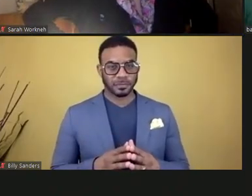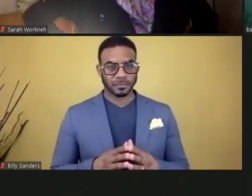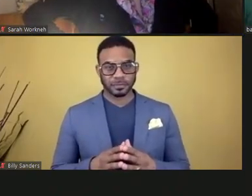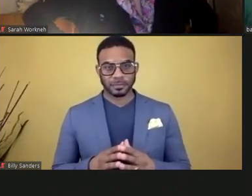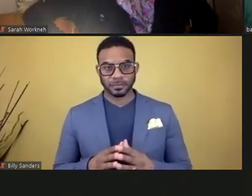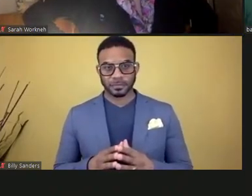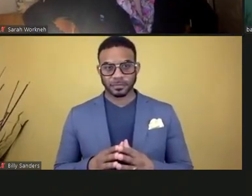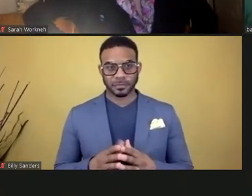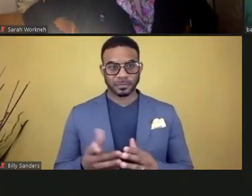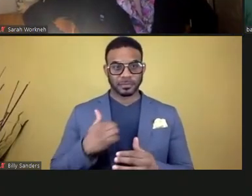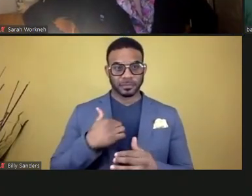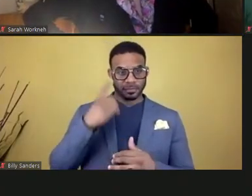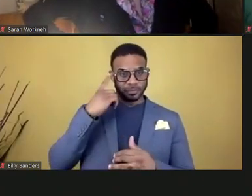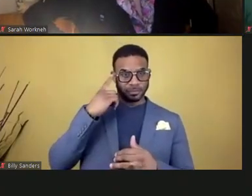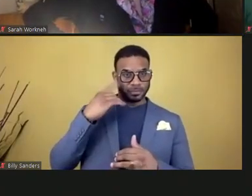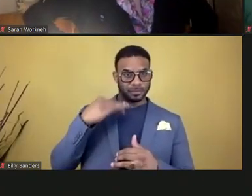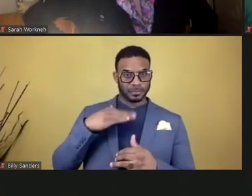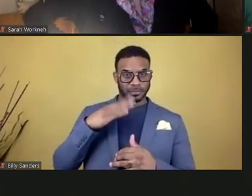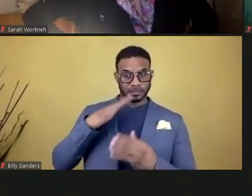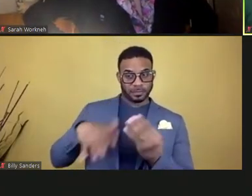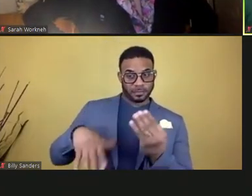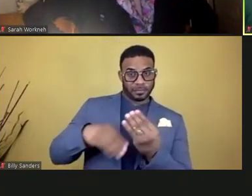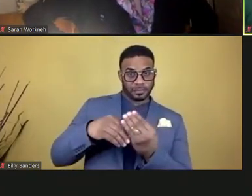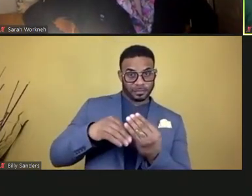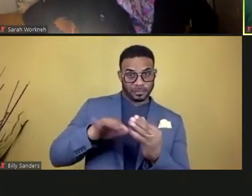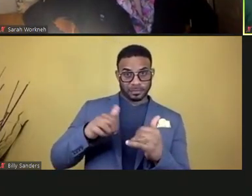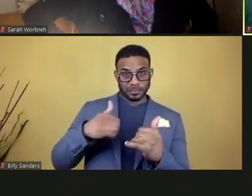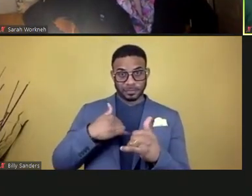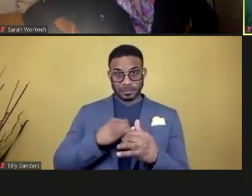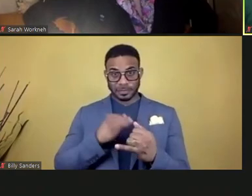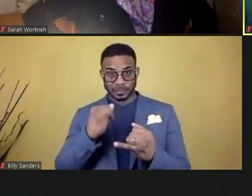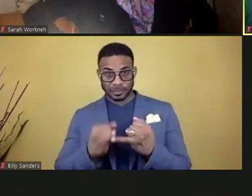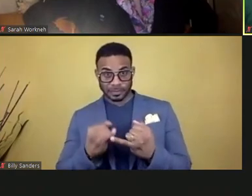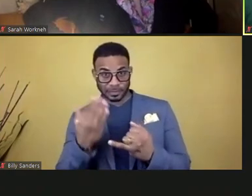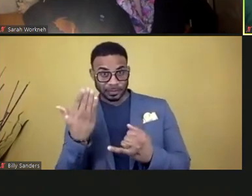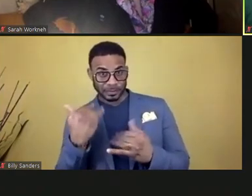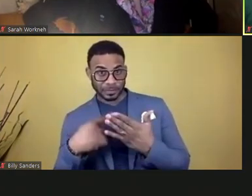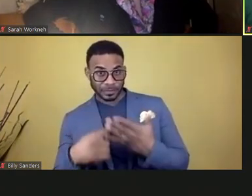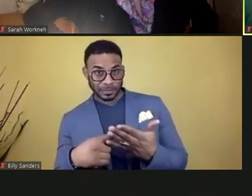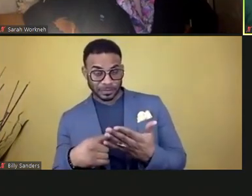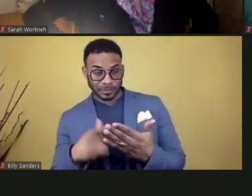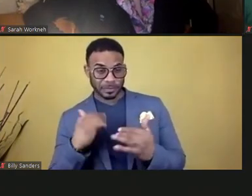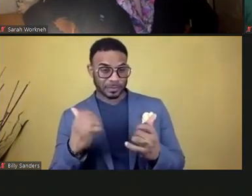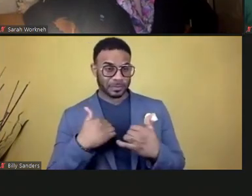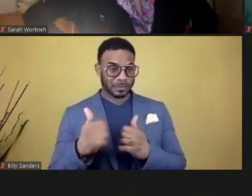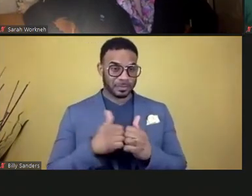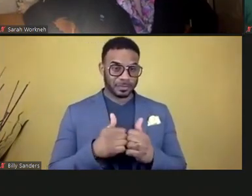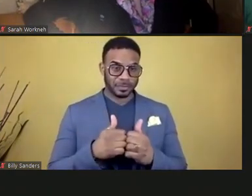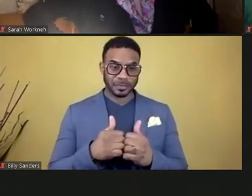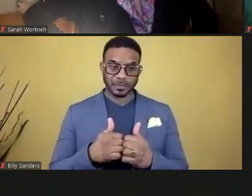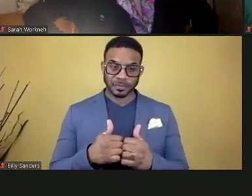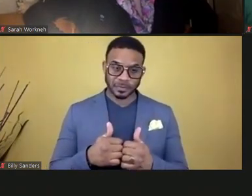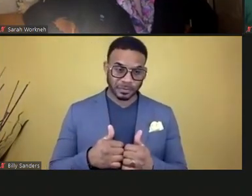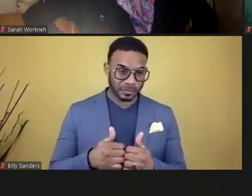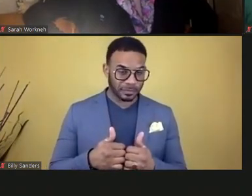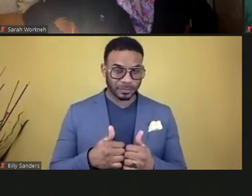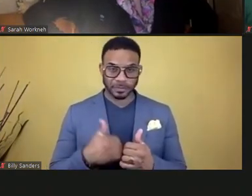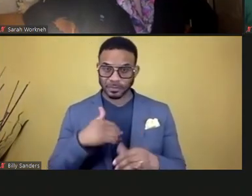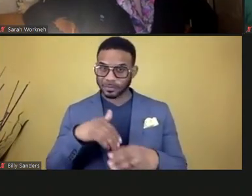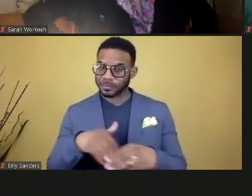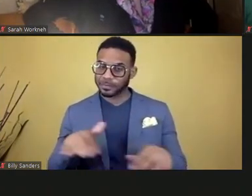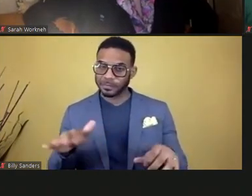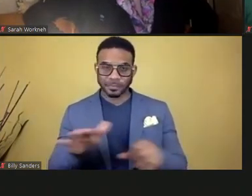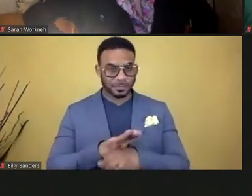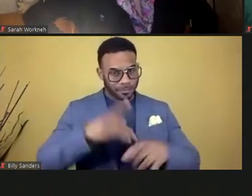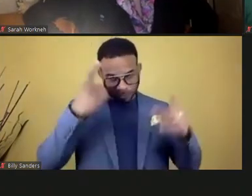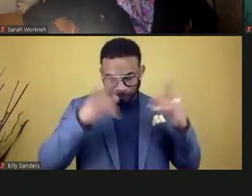Well, I think I'll add how I ended the last conversation we all had together. I am in complete and